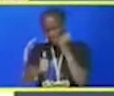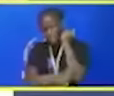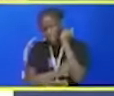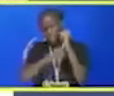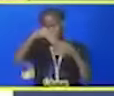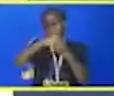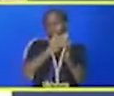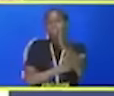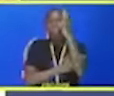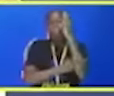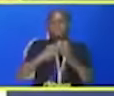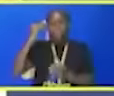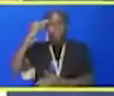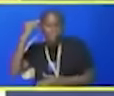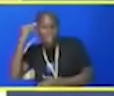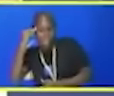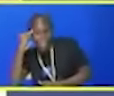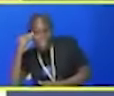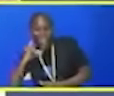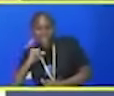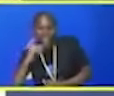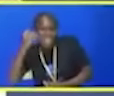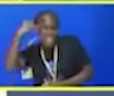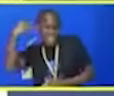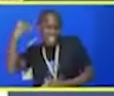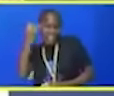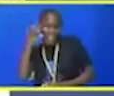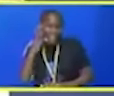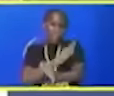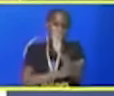his idea of what it means to be blessed.